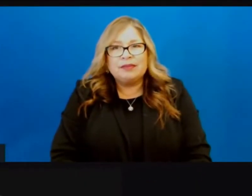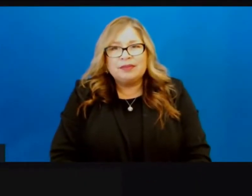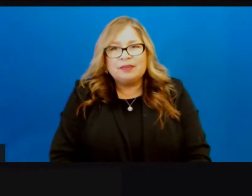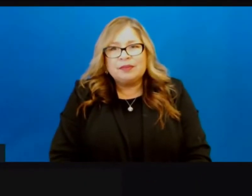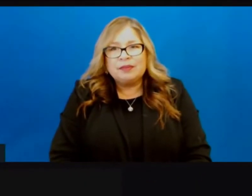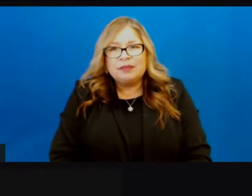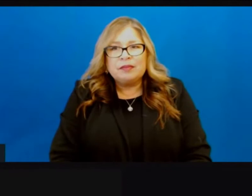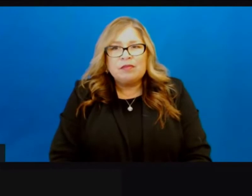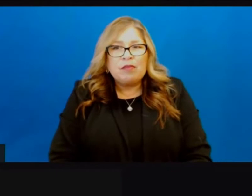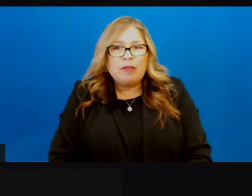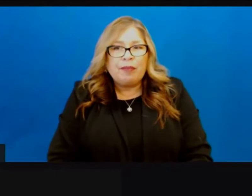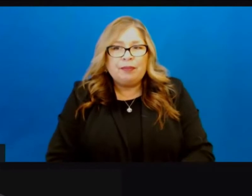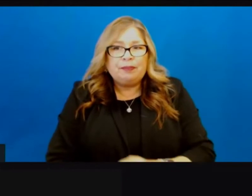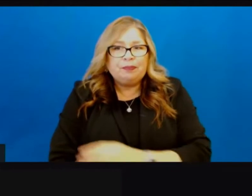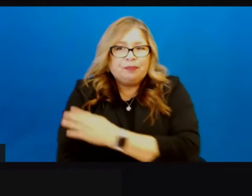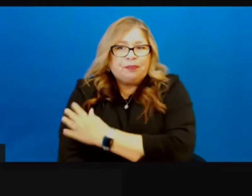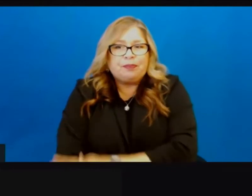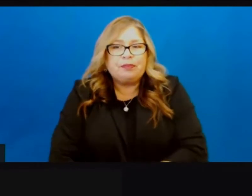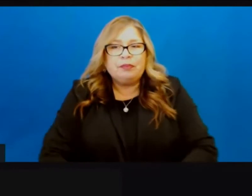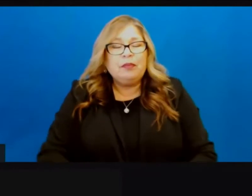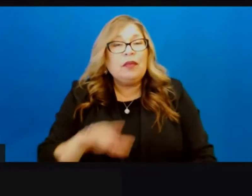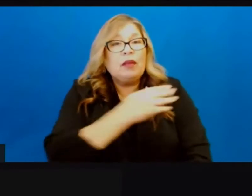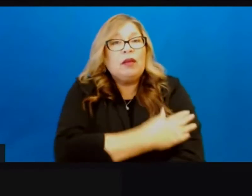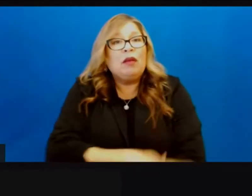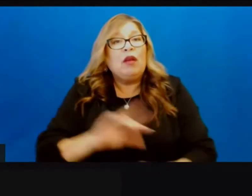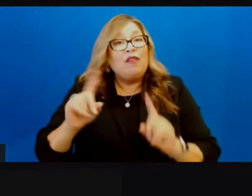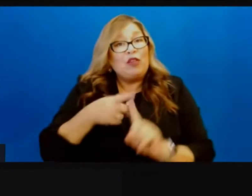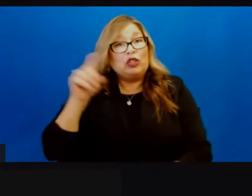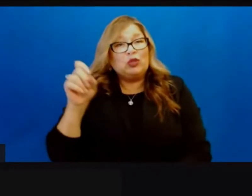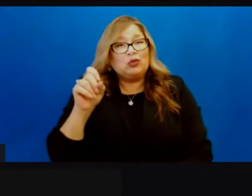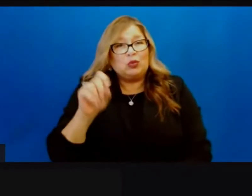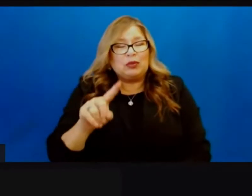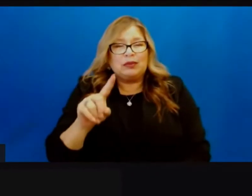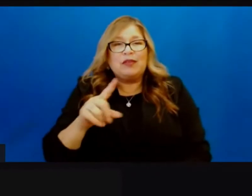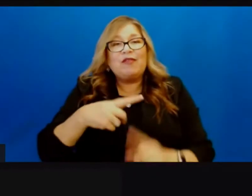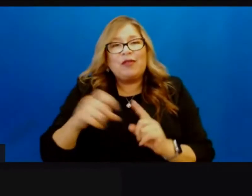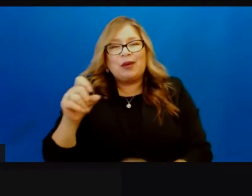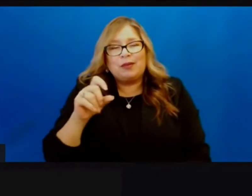The first question comes from Ron Lynn with the Los Angeles Times.